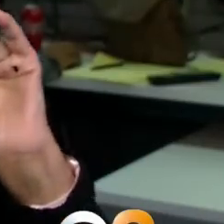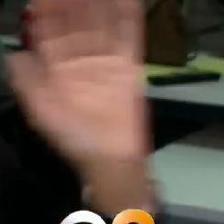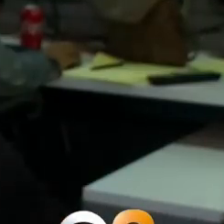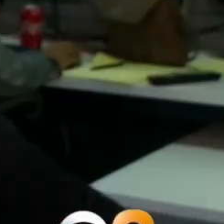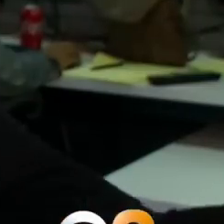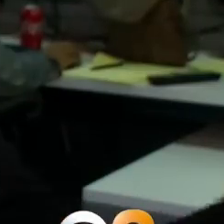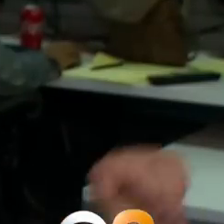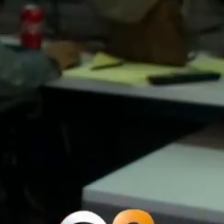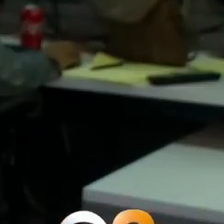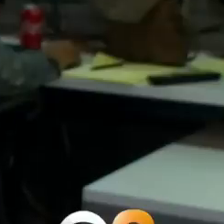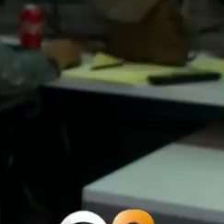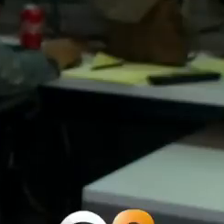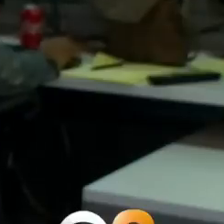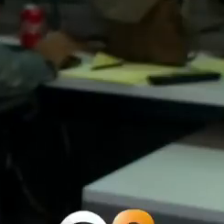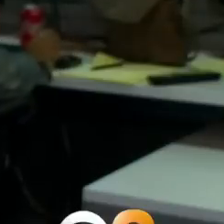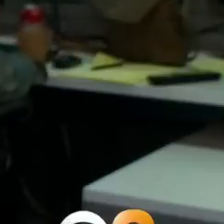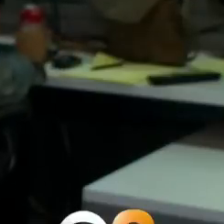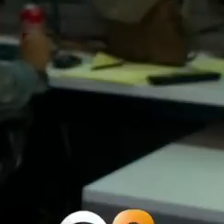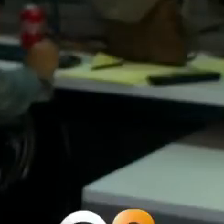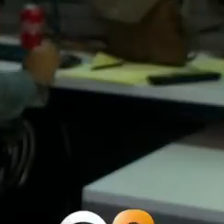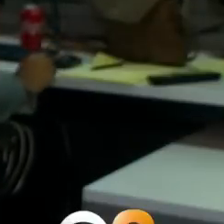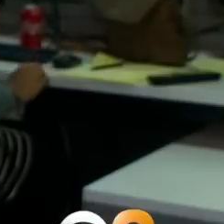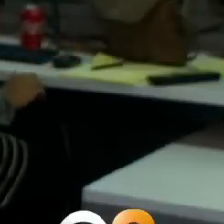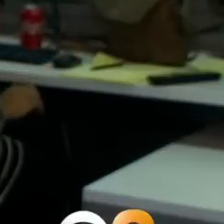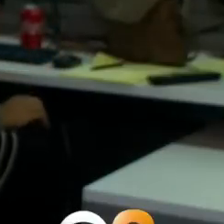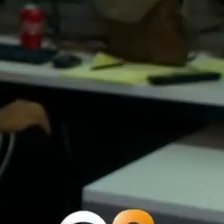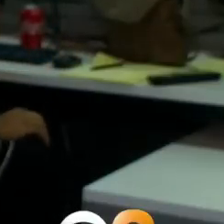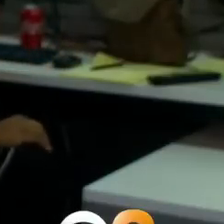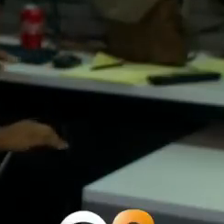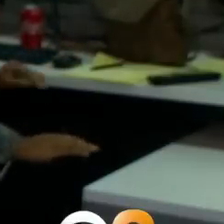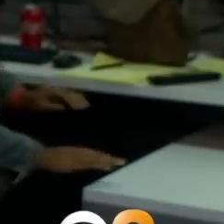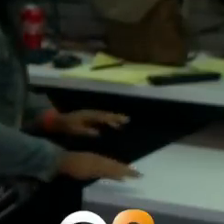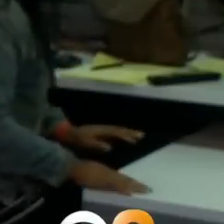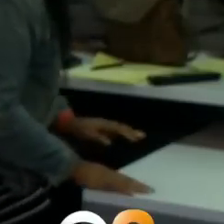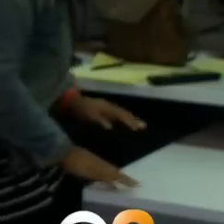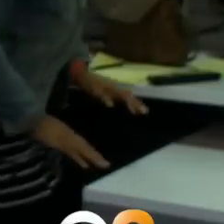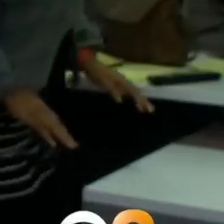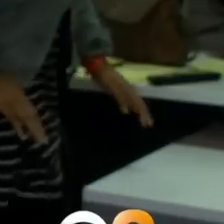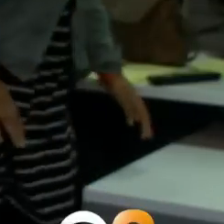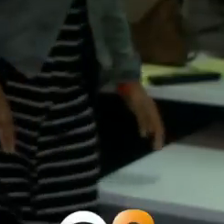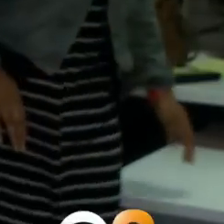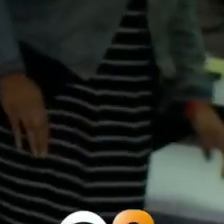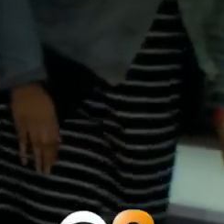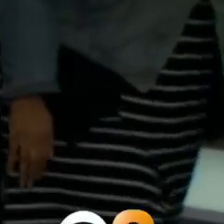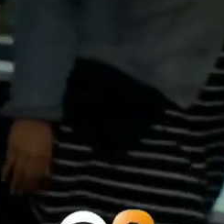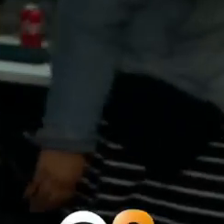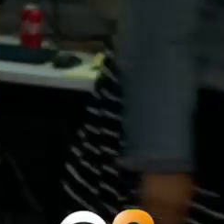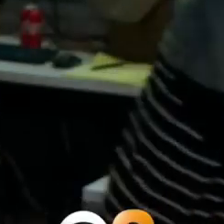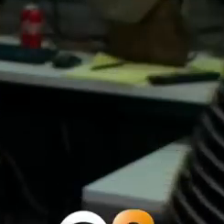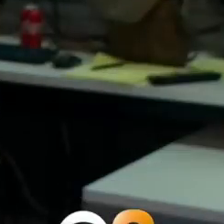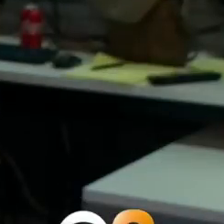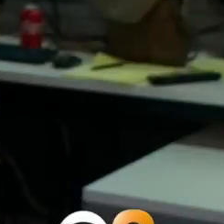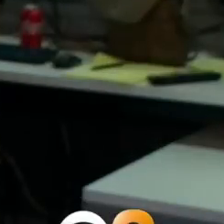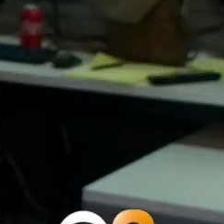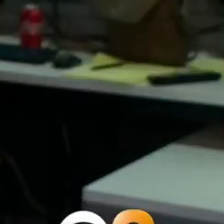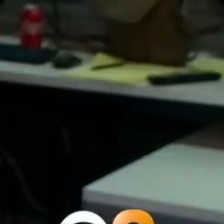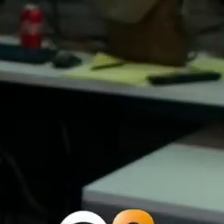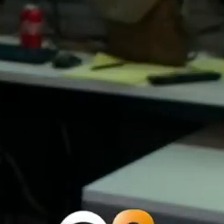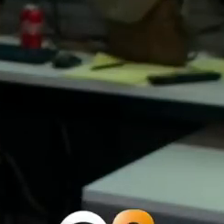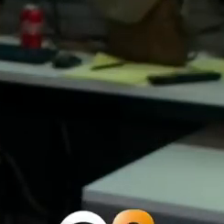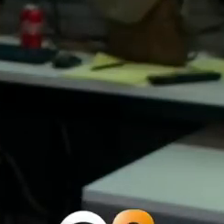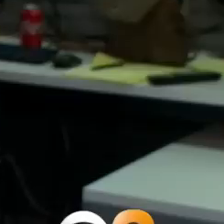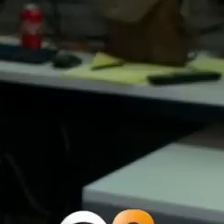noise in the hallway over there, pardon me, that when it's that low, the children